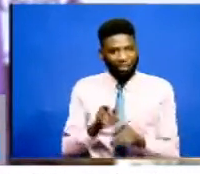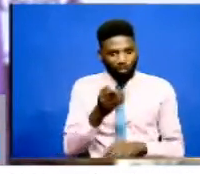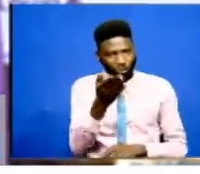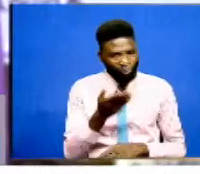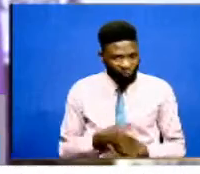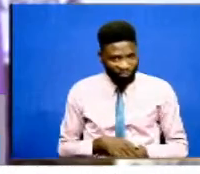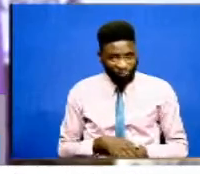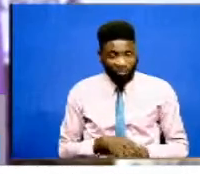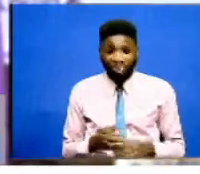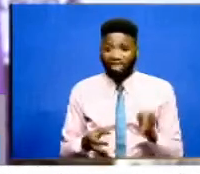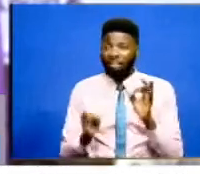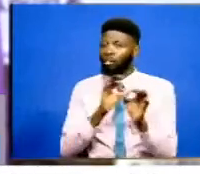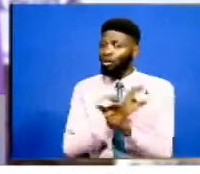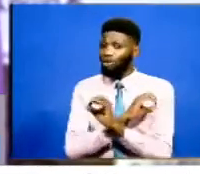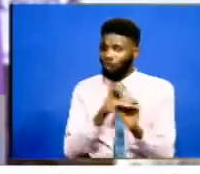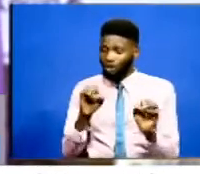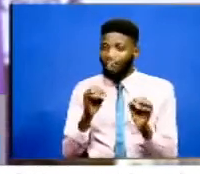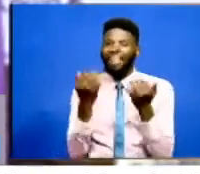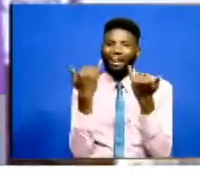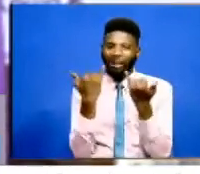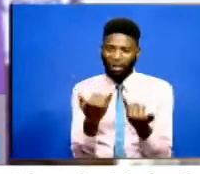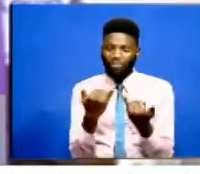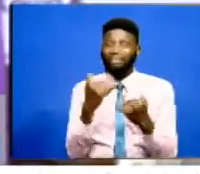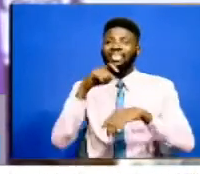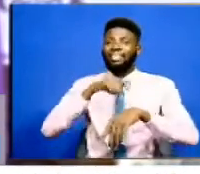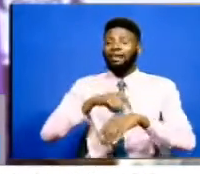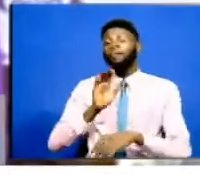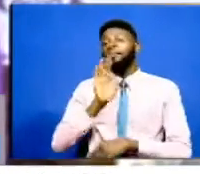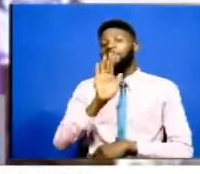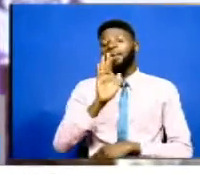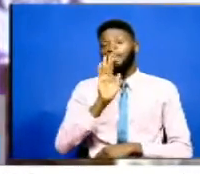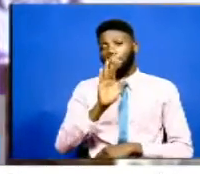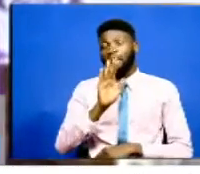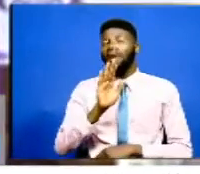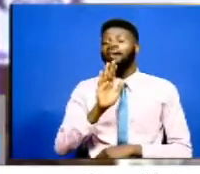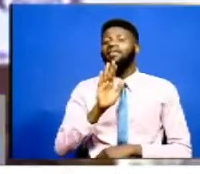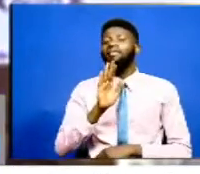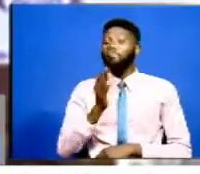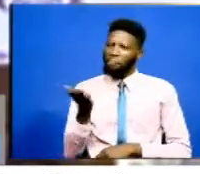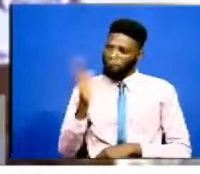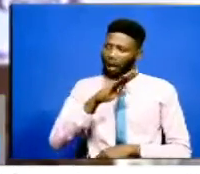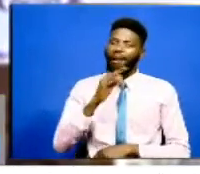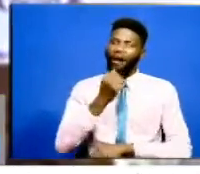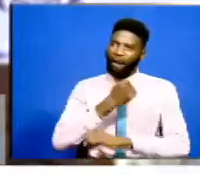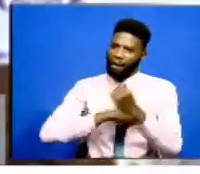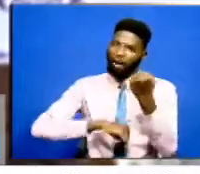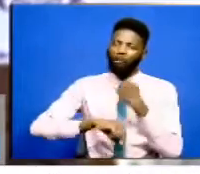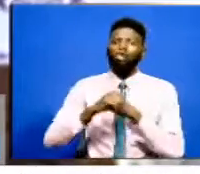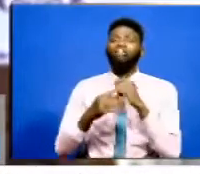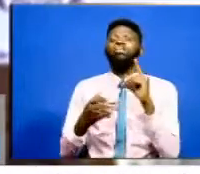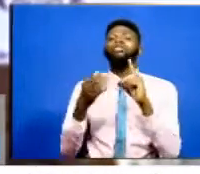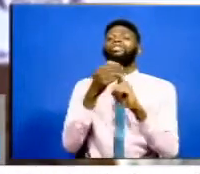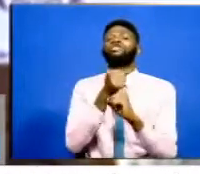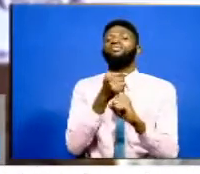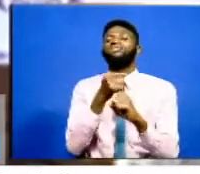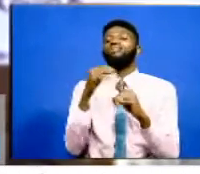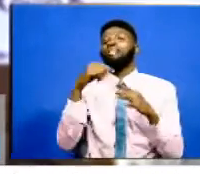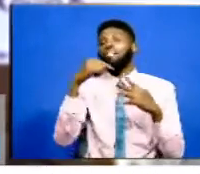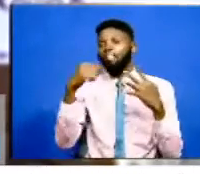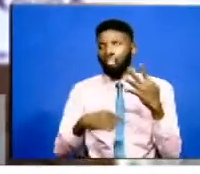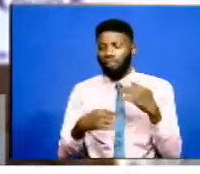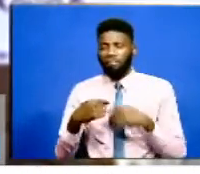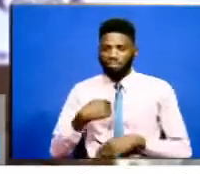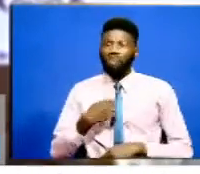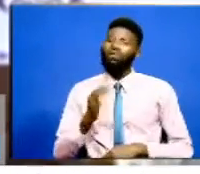Lent, reclaim your beauty. And thus, that will be a mantra that I'll repeat to